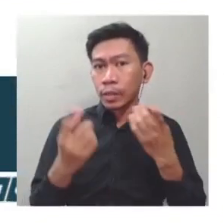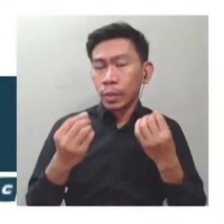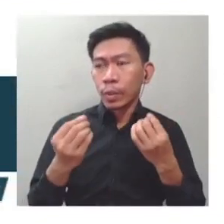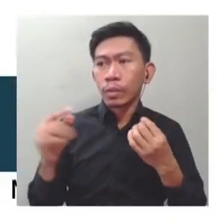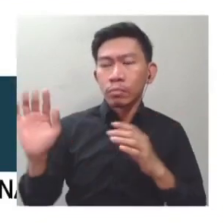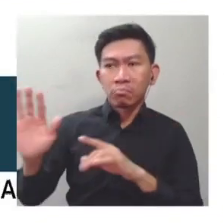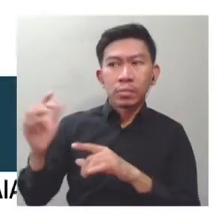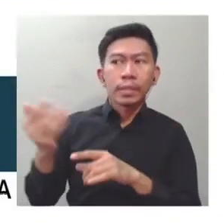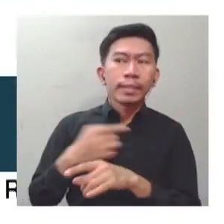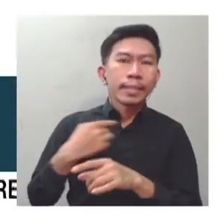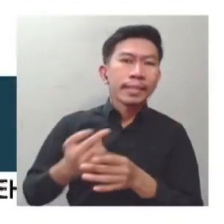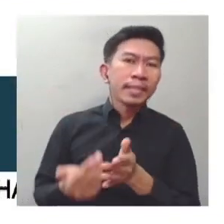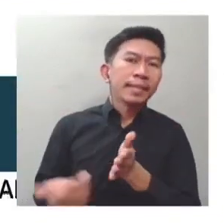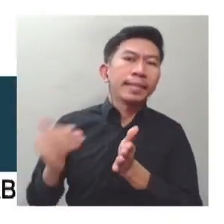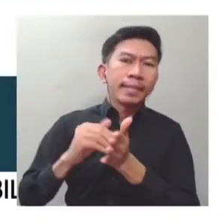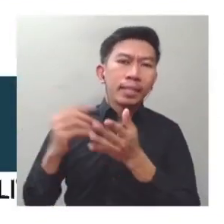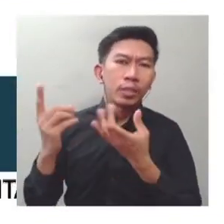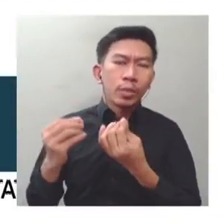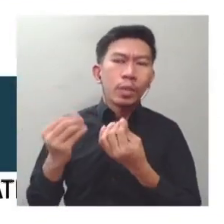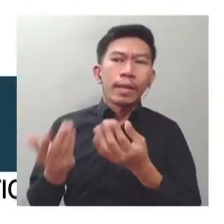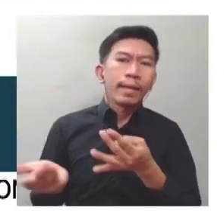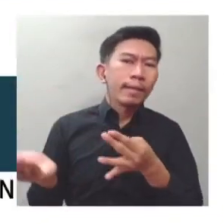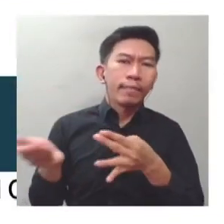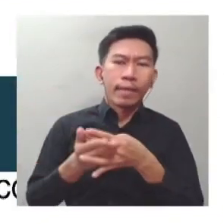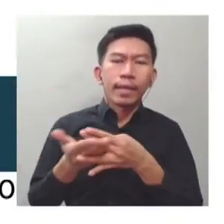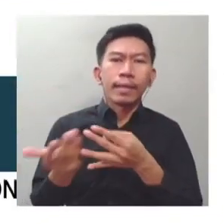it again, we file a new case.